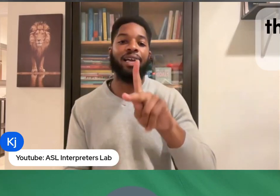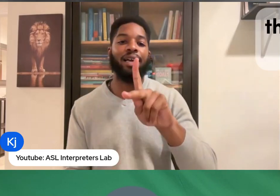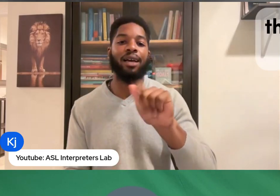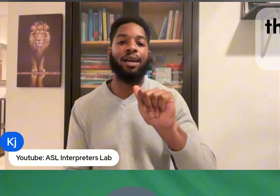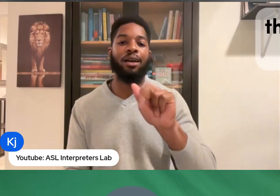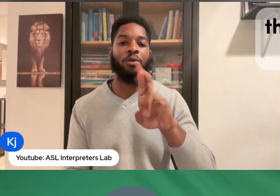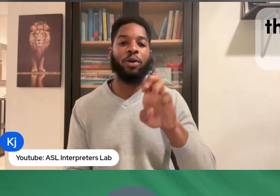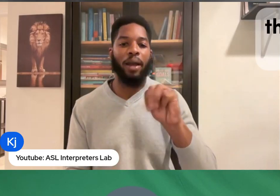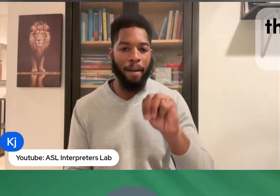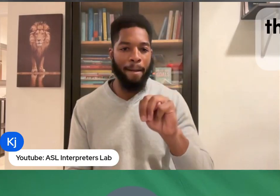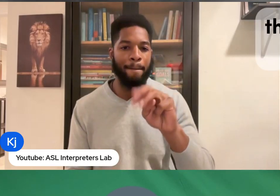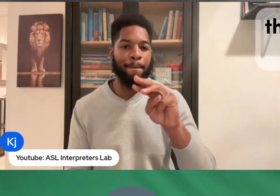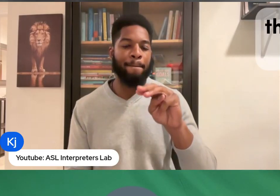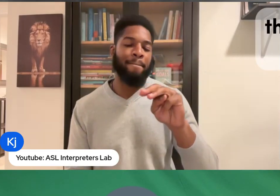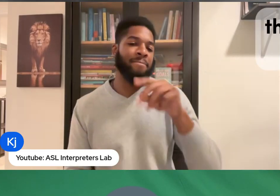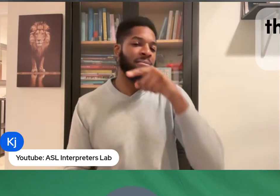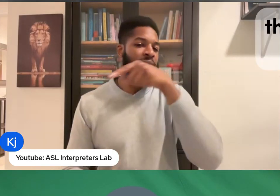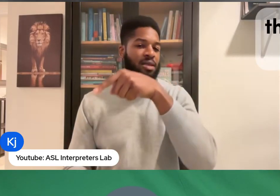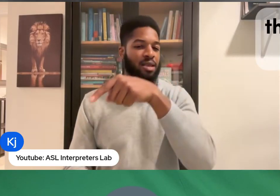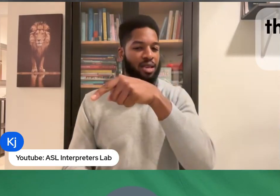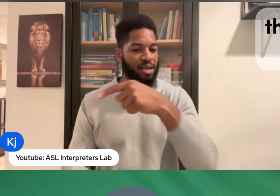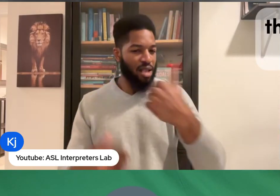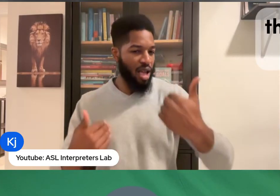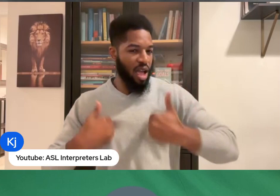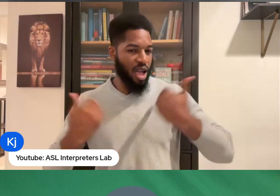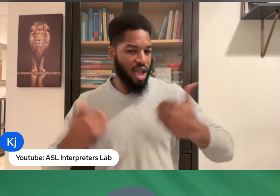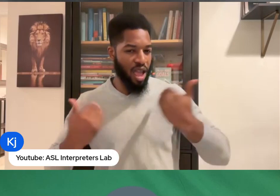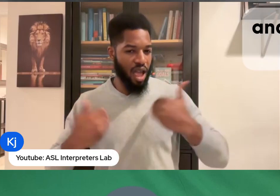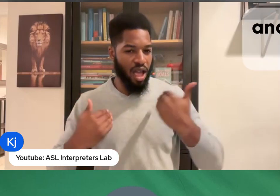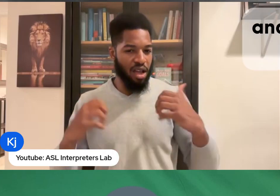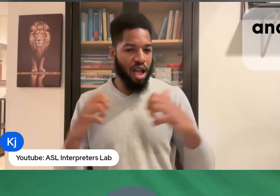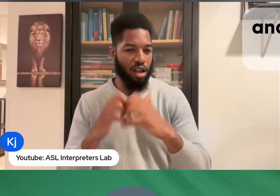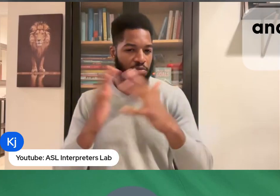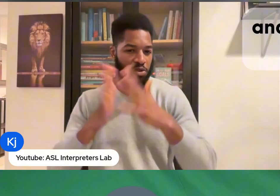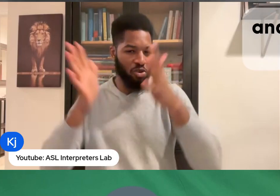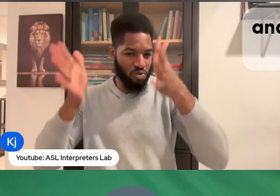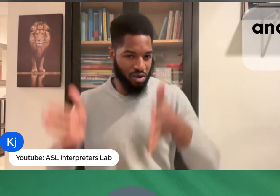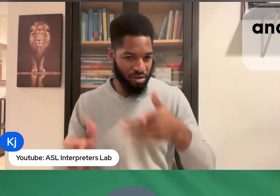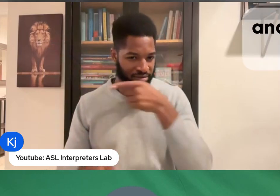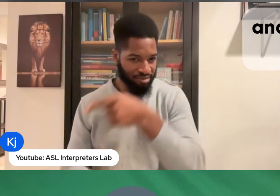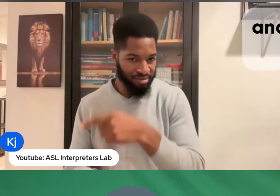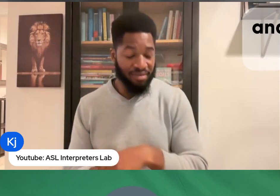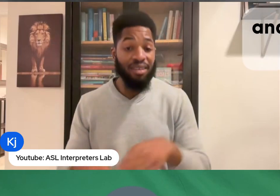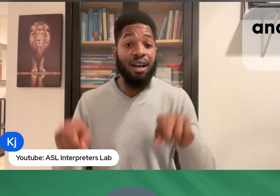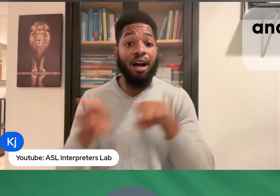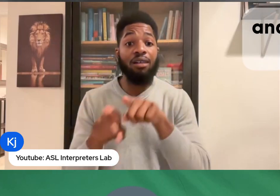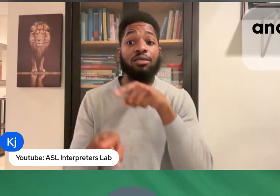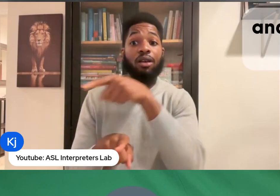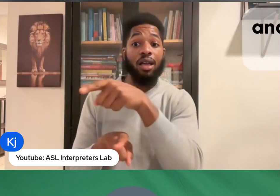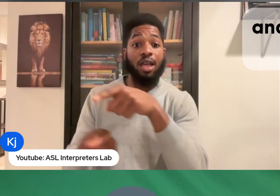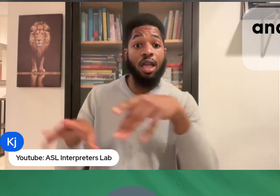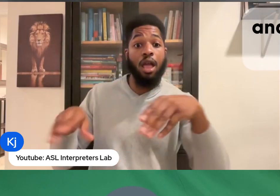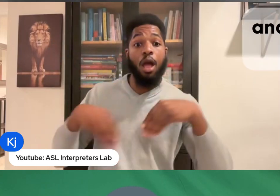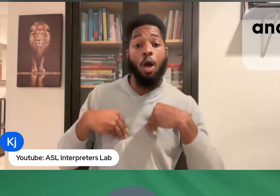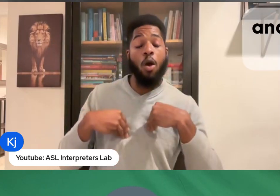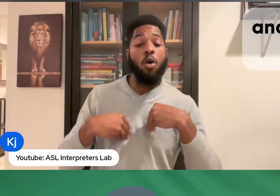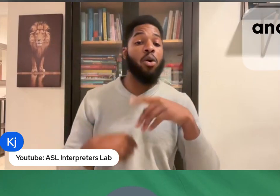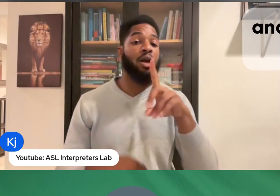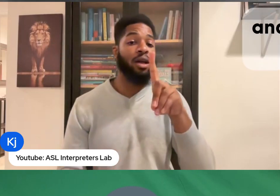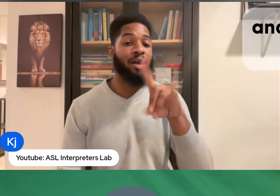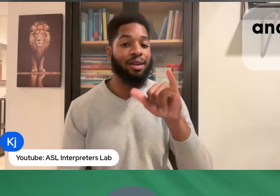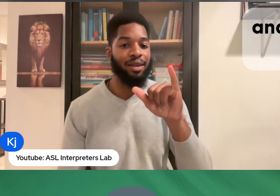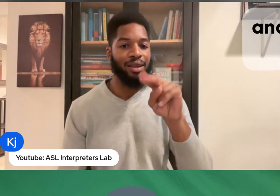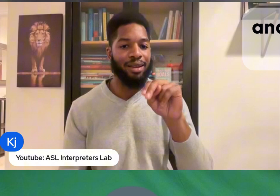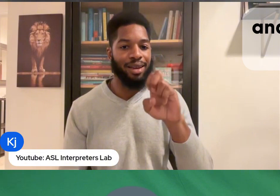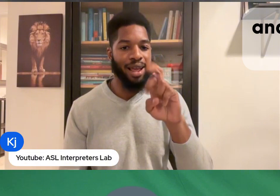This young man is a young entrepreneur and the owner of De Niro